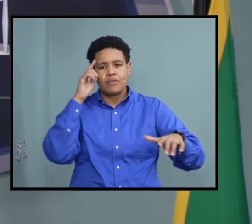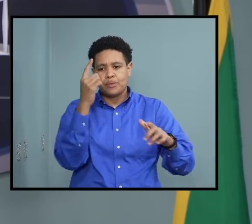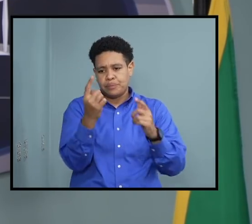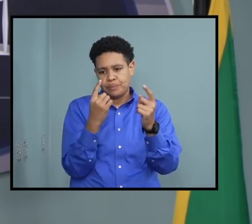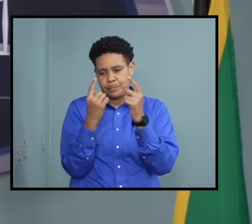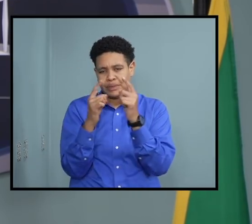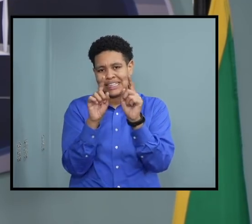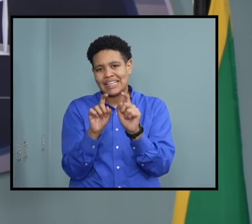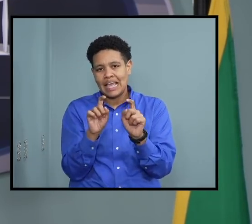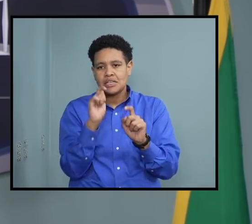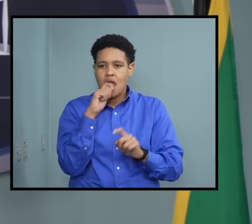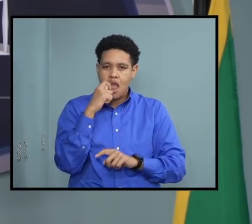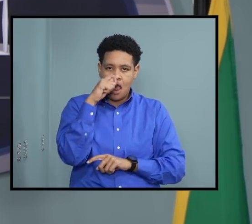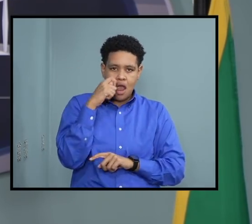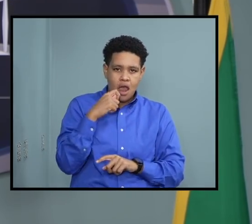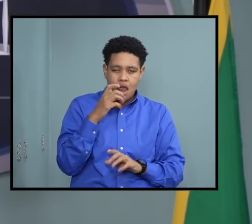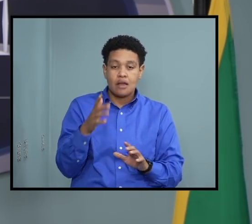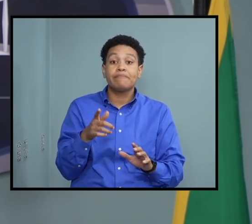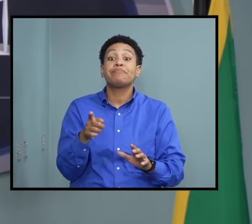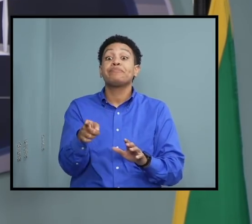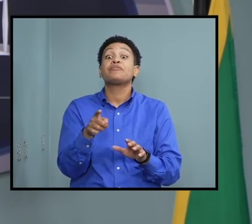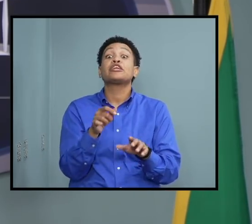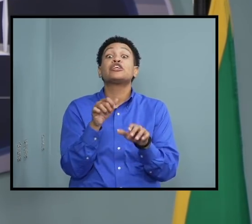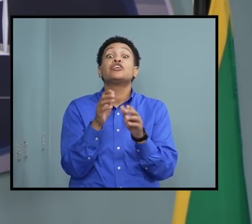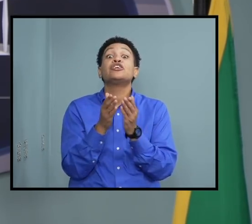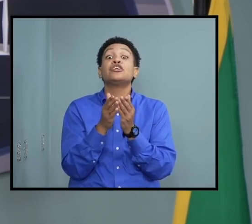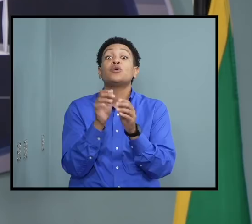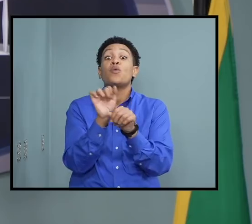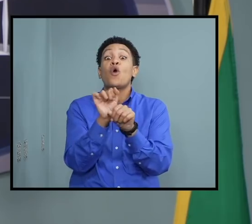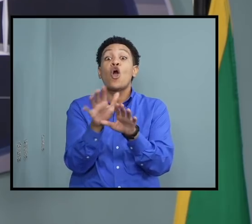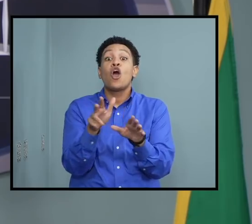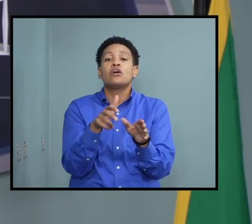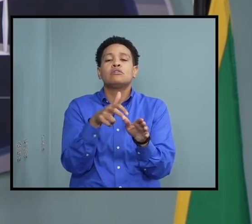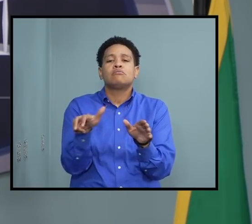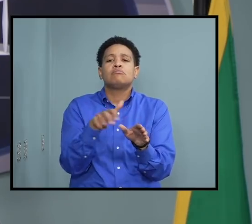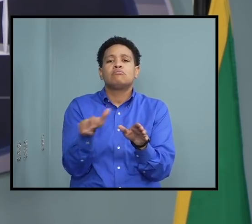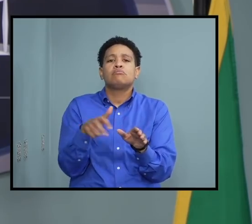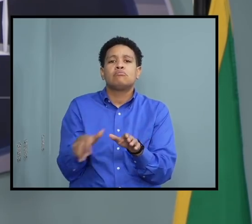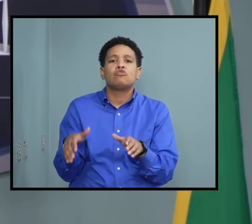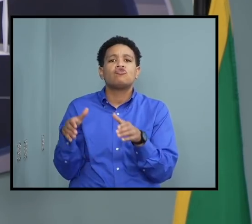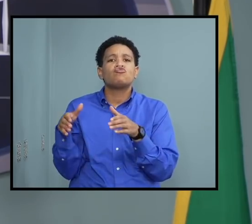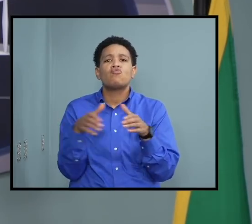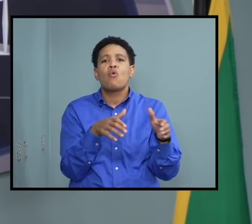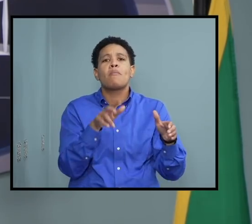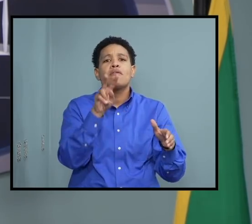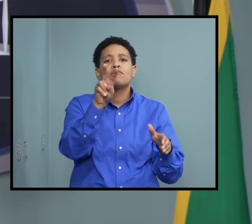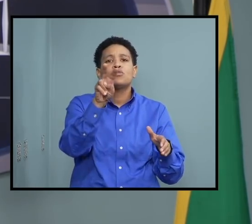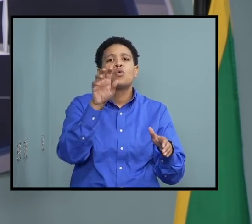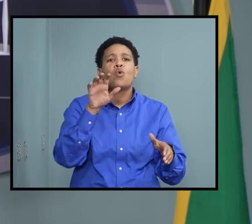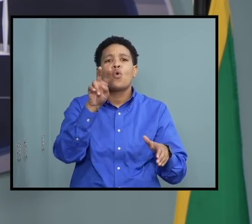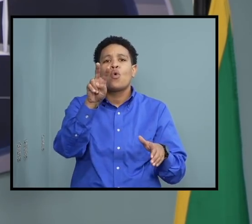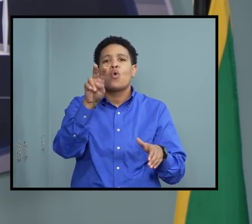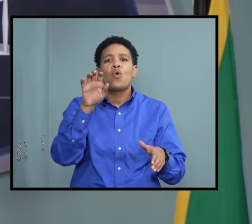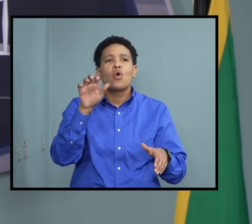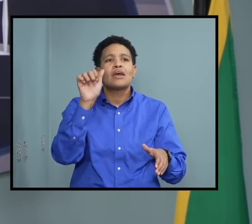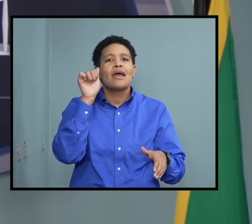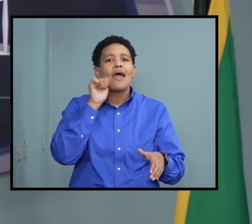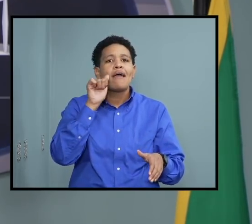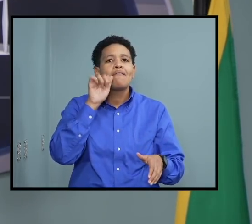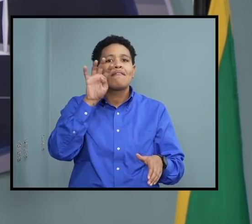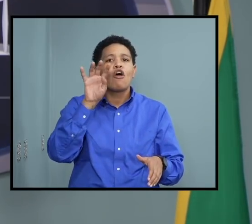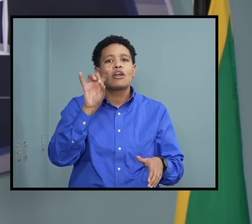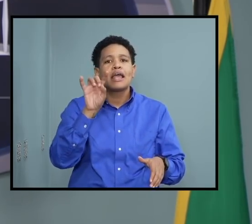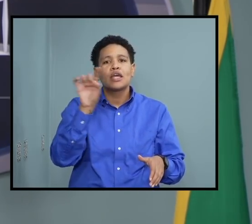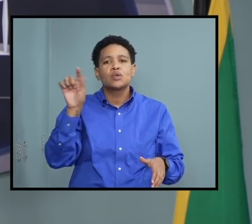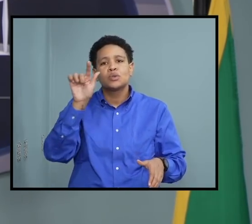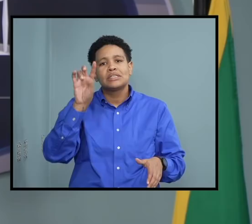The cruise ship workers will be disembarked in groups of 200 every 48 to